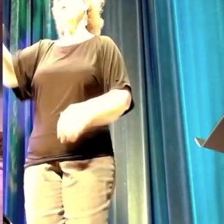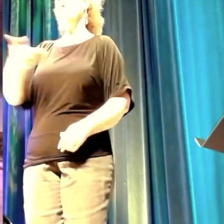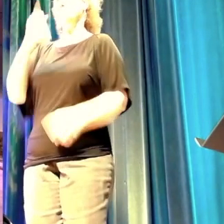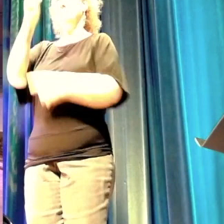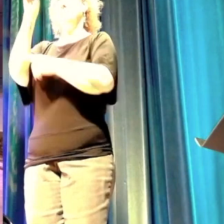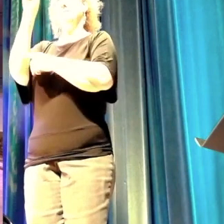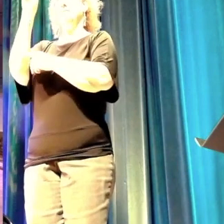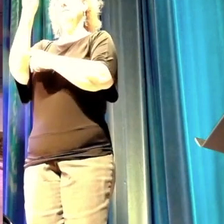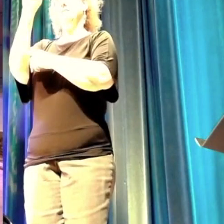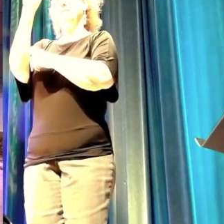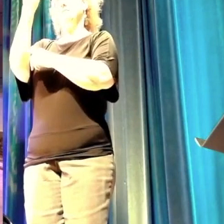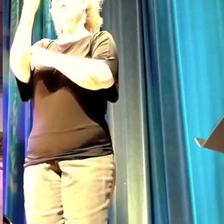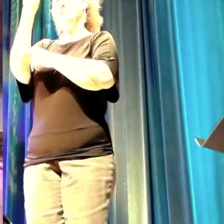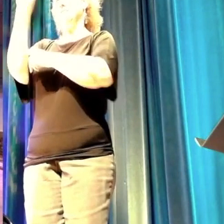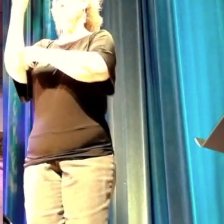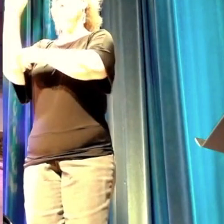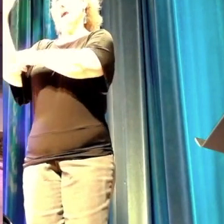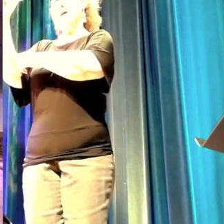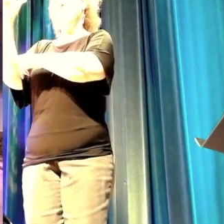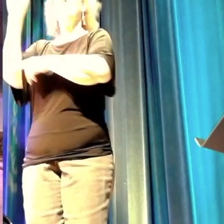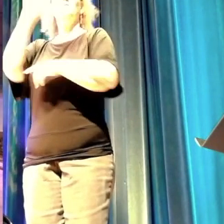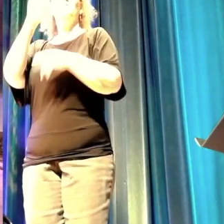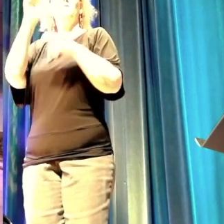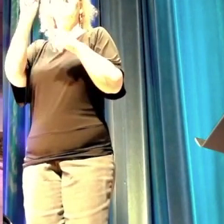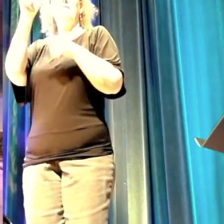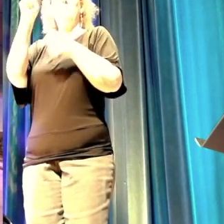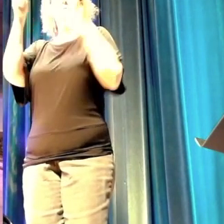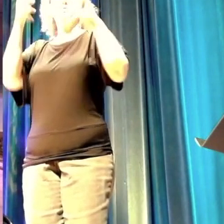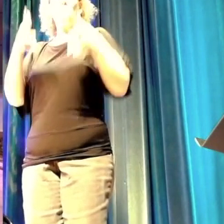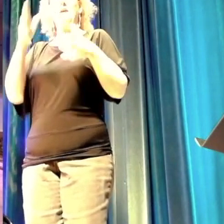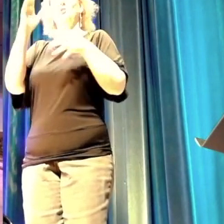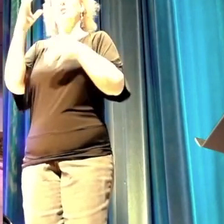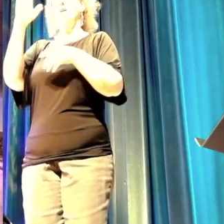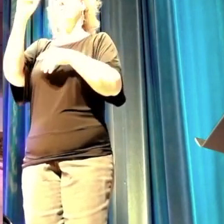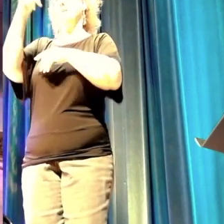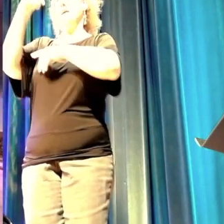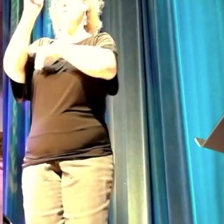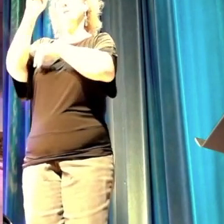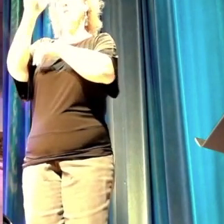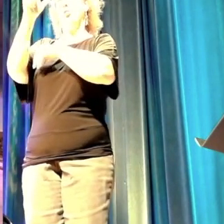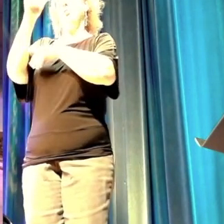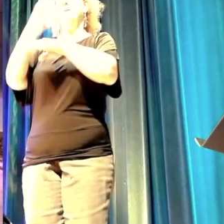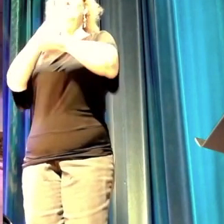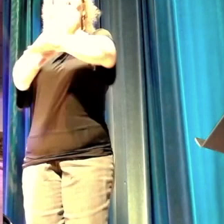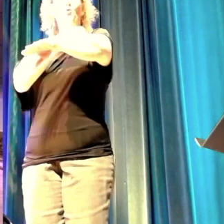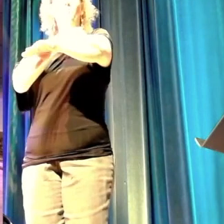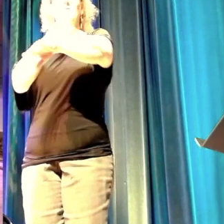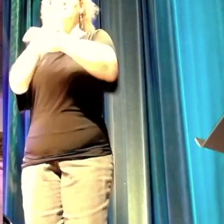Bell, Birmingham Director of Capital Improvements, to read the city proclamation.